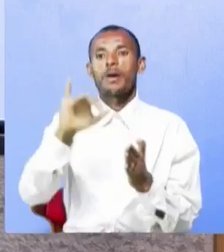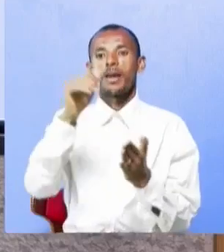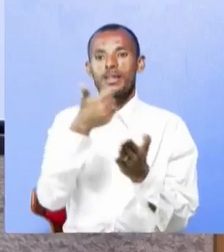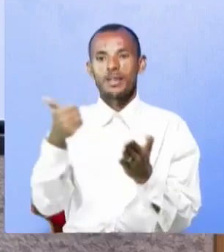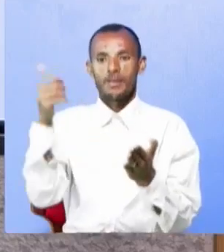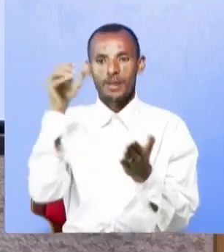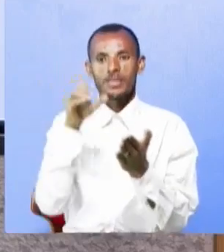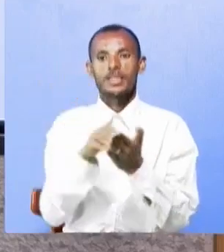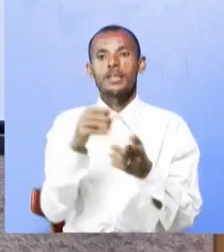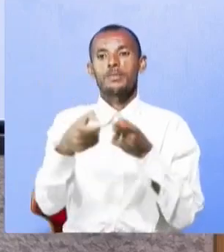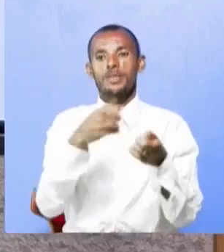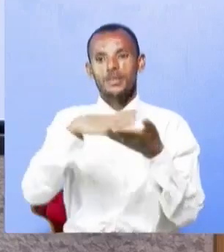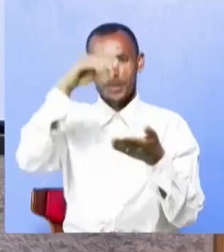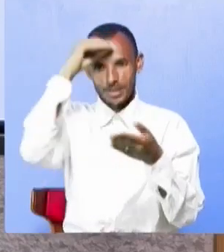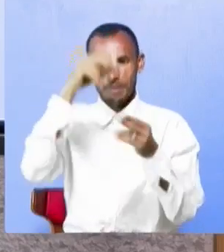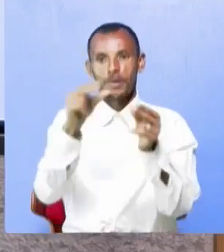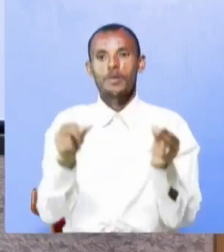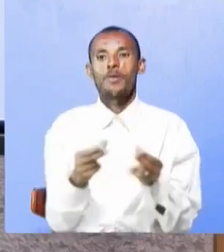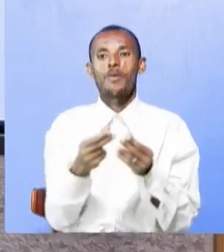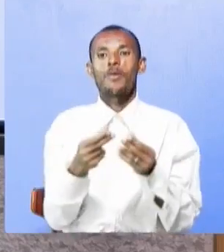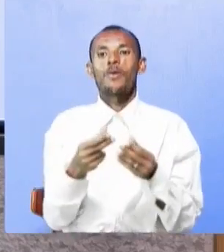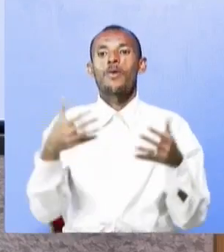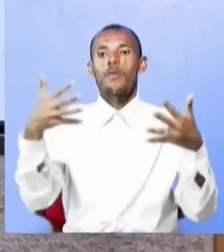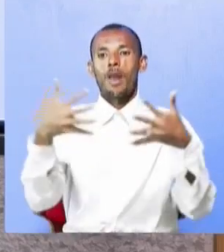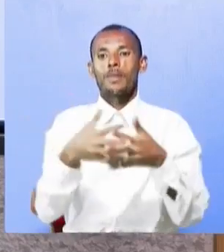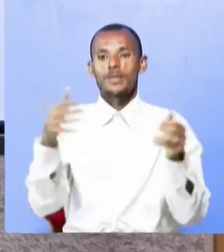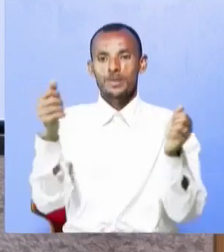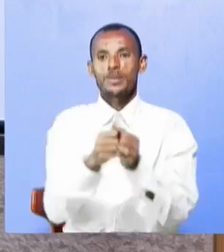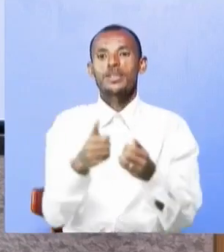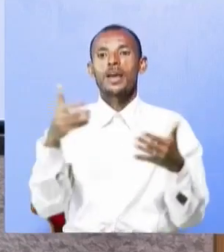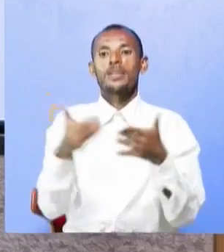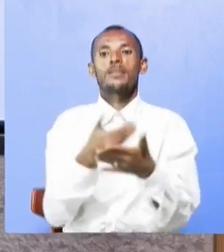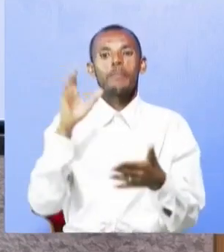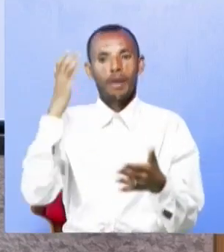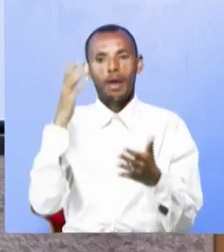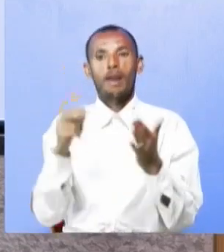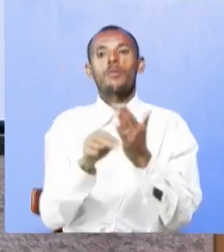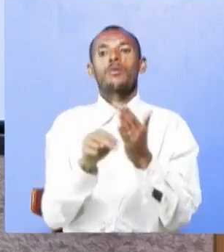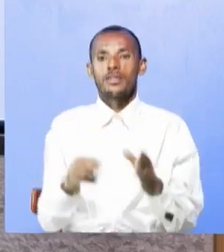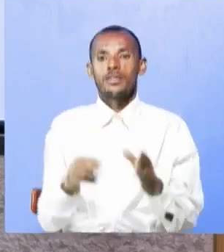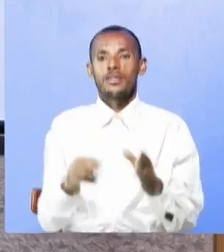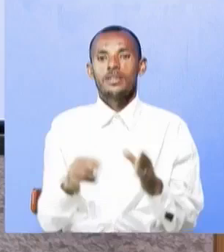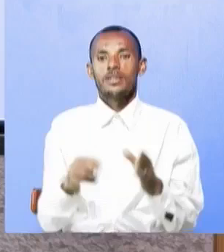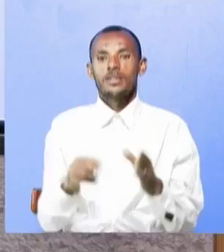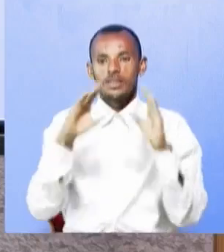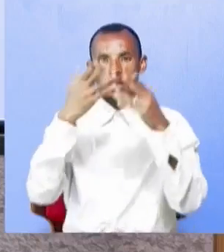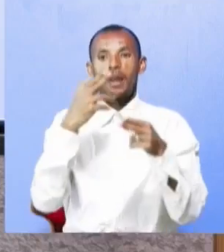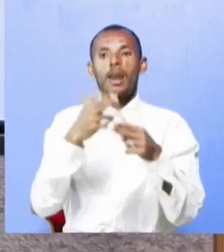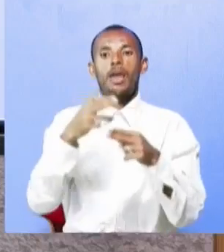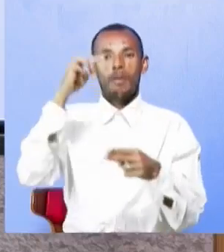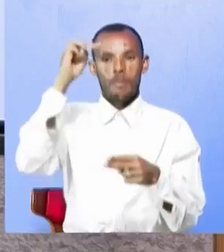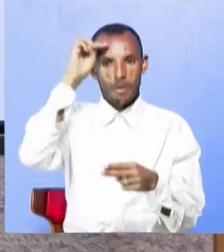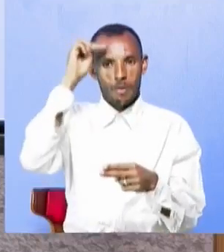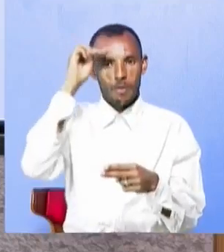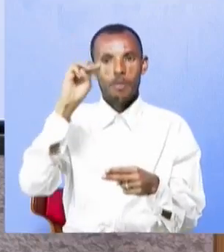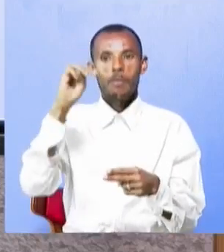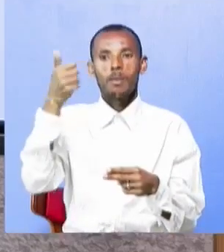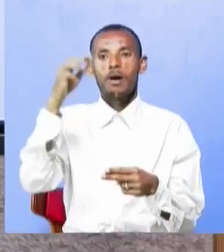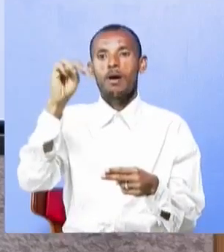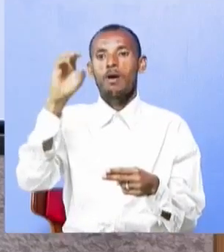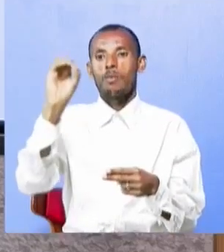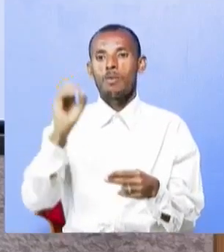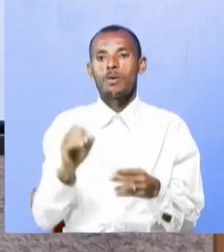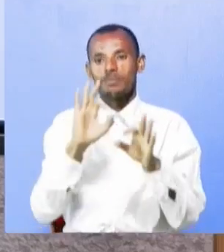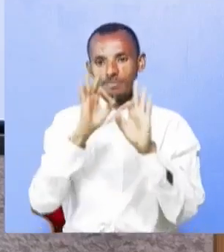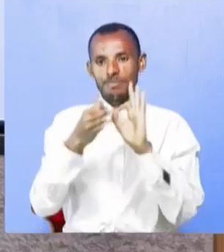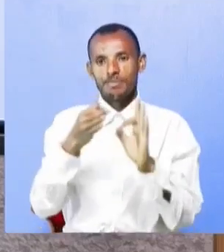Addis Ababa City Administration Education Bureau in collaboration with Addis Media Network. I'm your teacher, Mamu, and I will